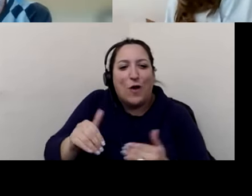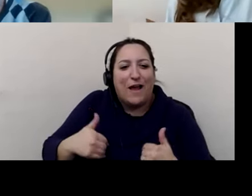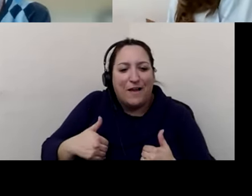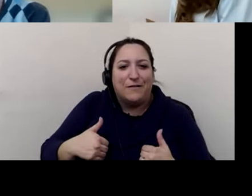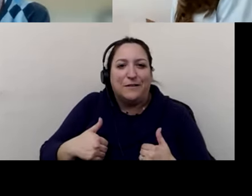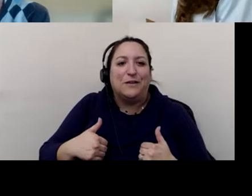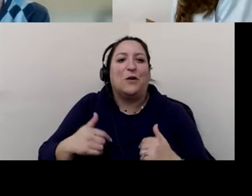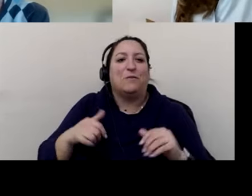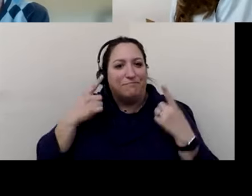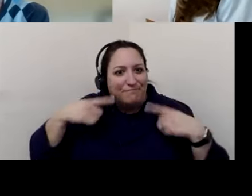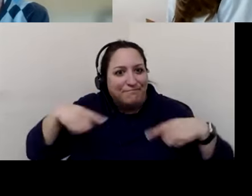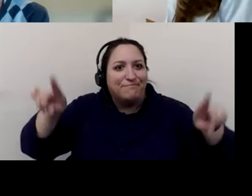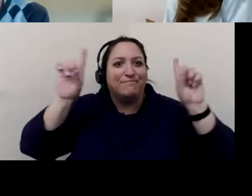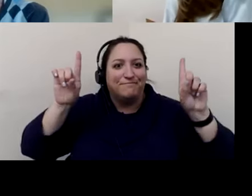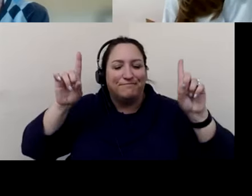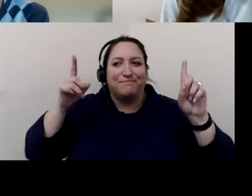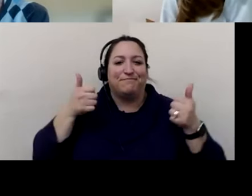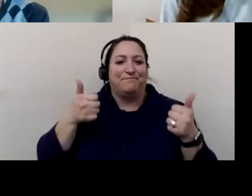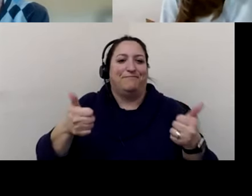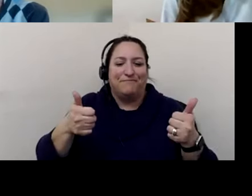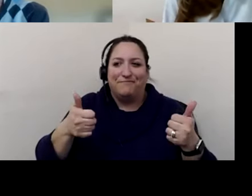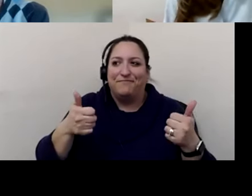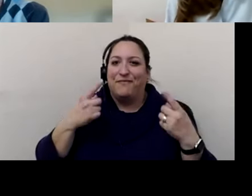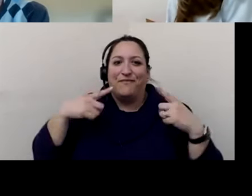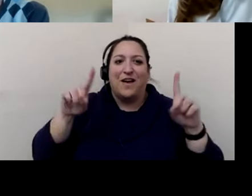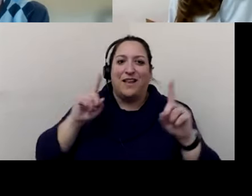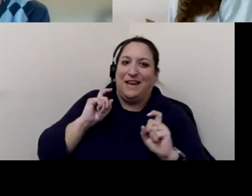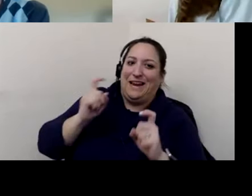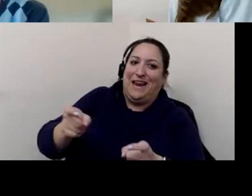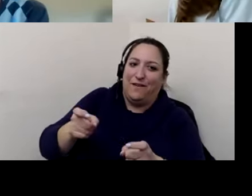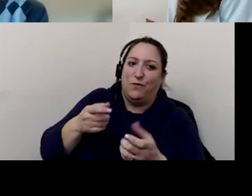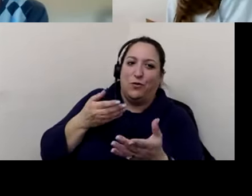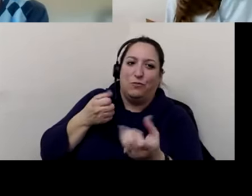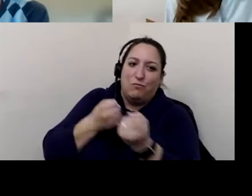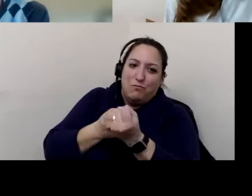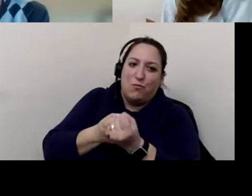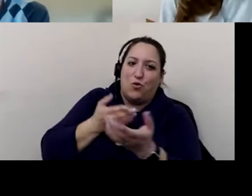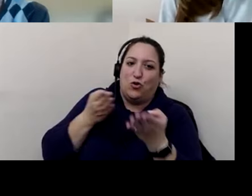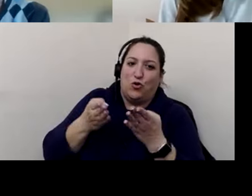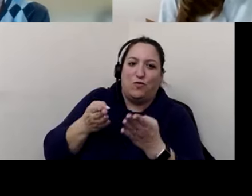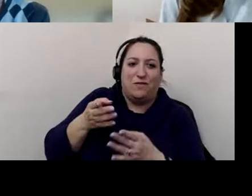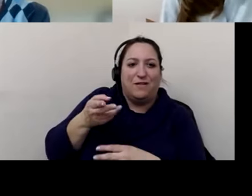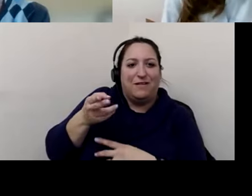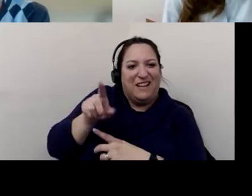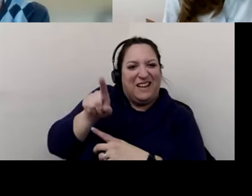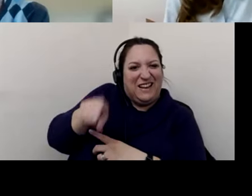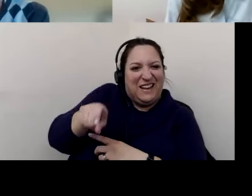know, we were able to achieve the success. We were able to give him those supports and services that he needed to